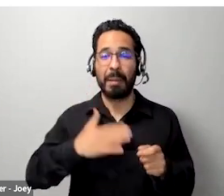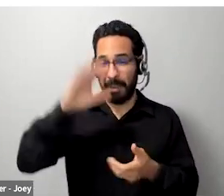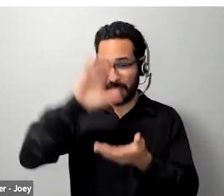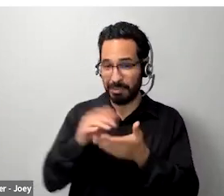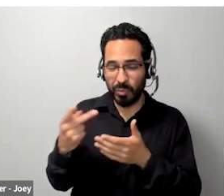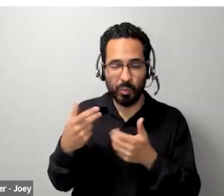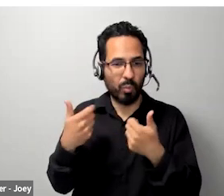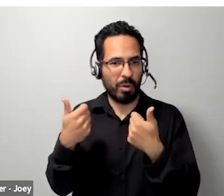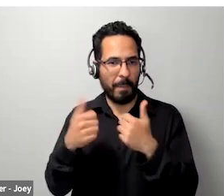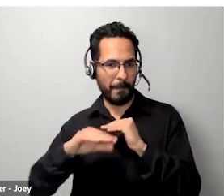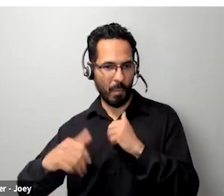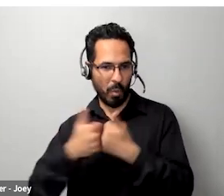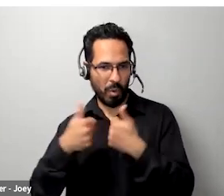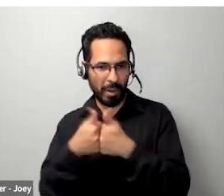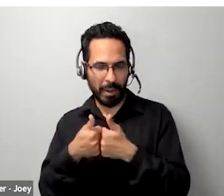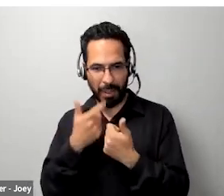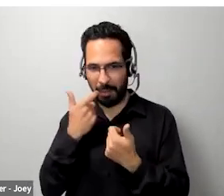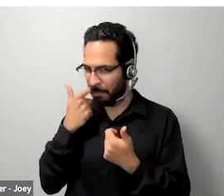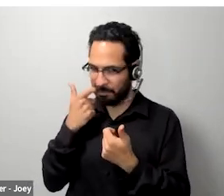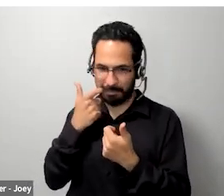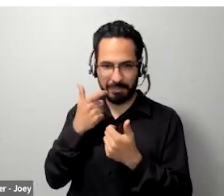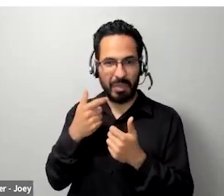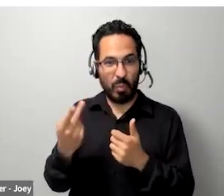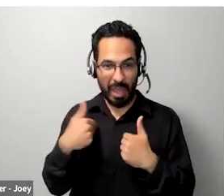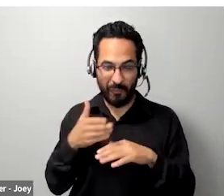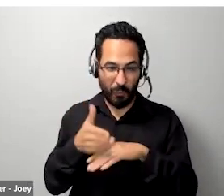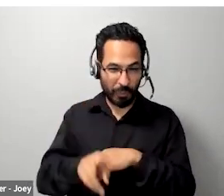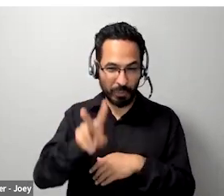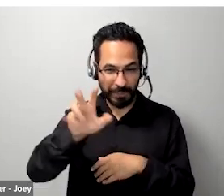hobbyists, and we own over 250 board games.